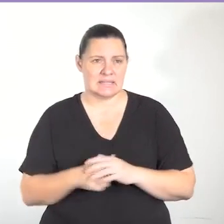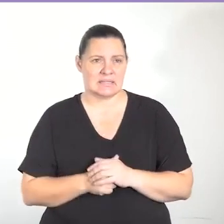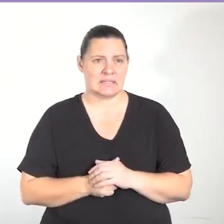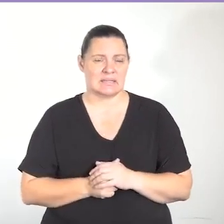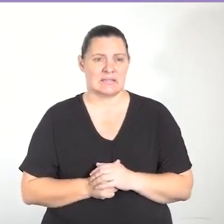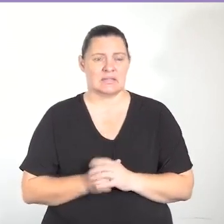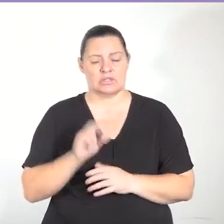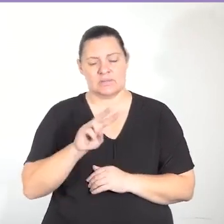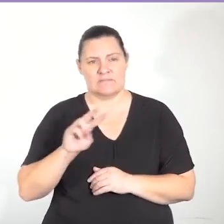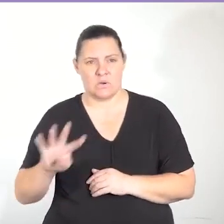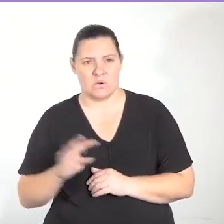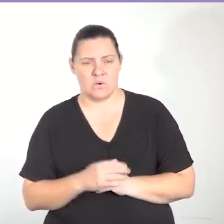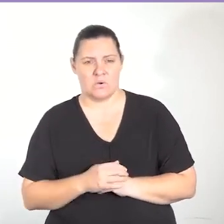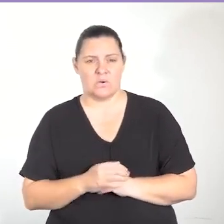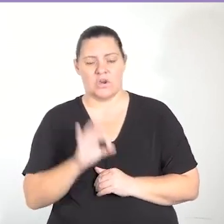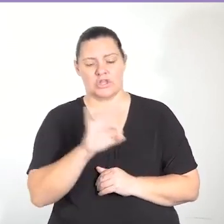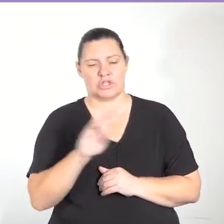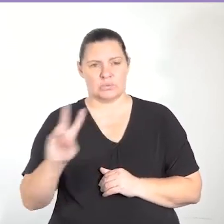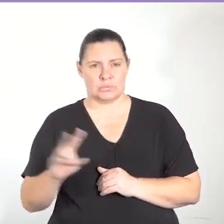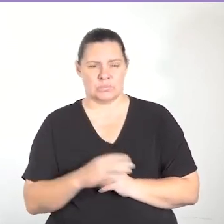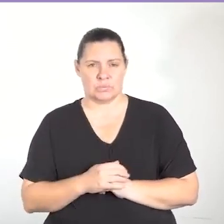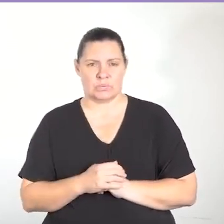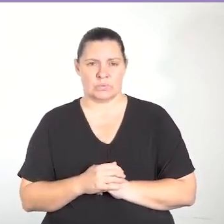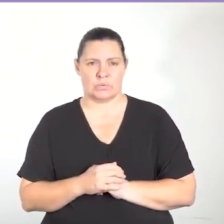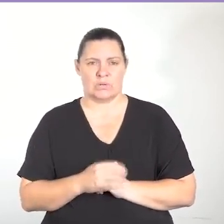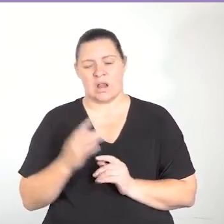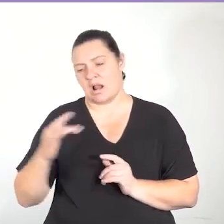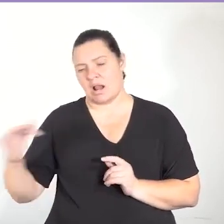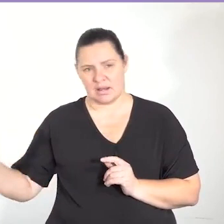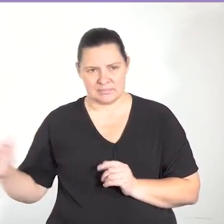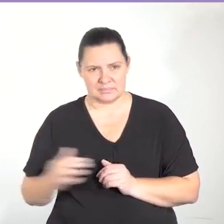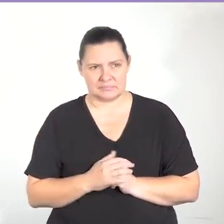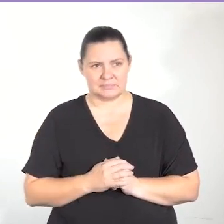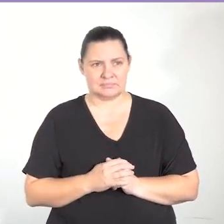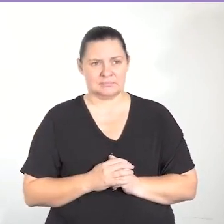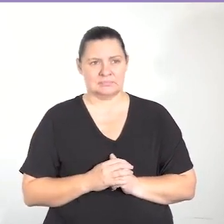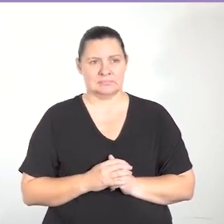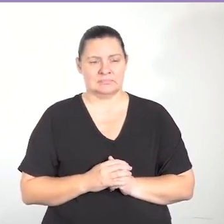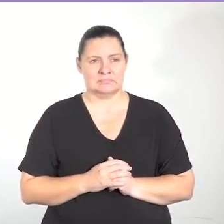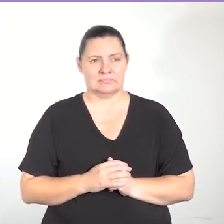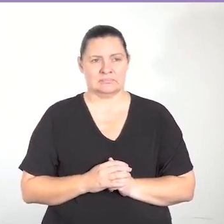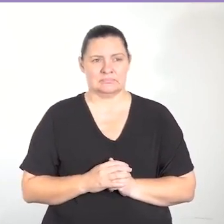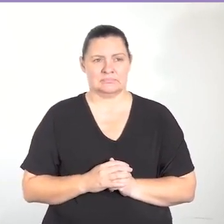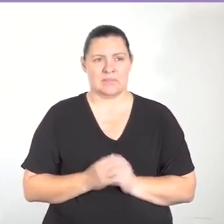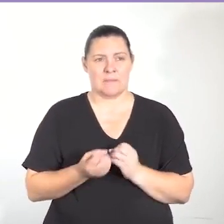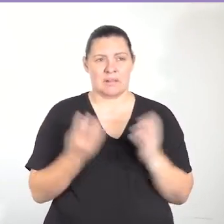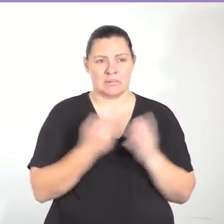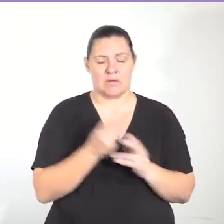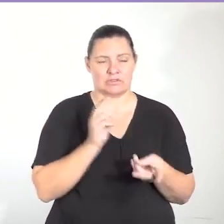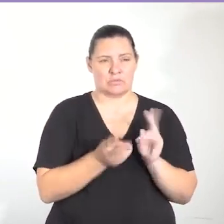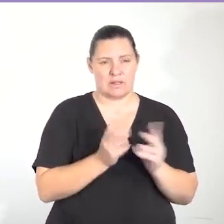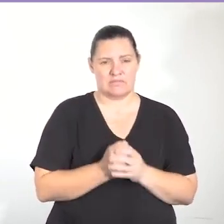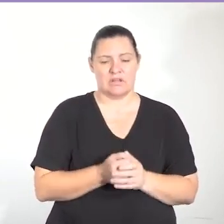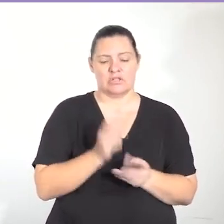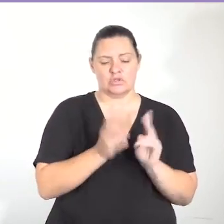16, 24, 32, and you can continue with that. Then the multiples